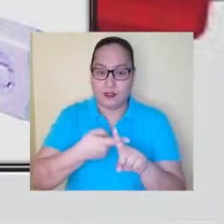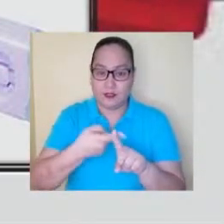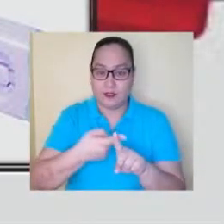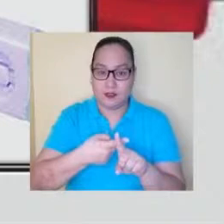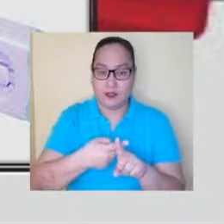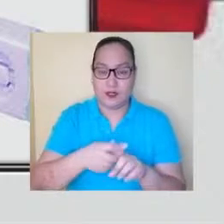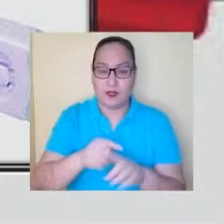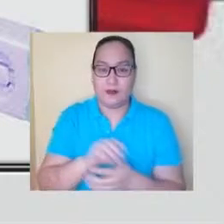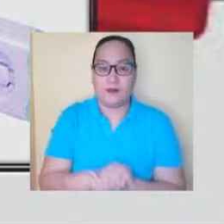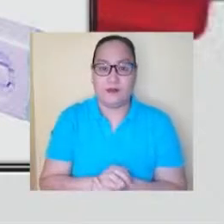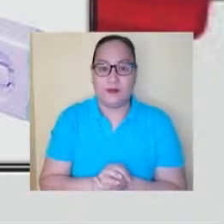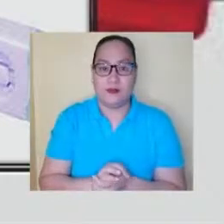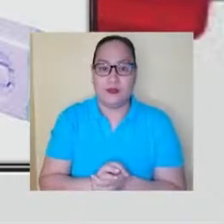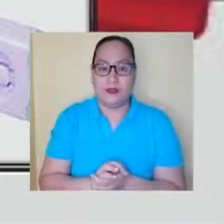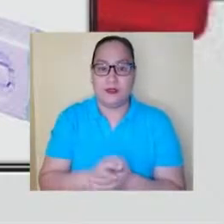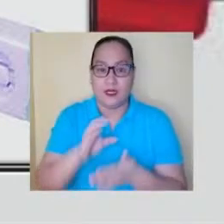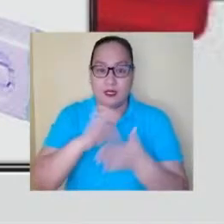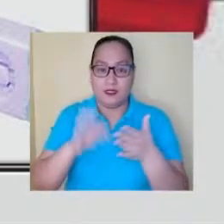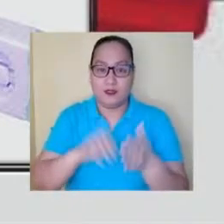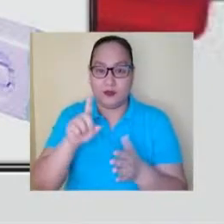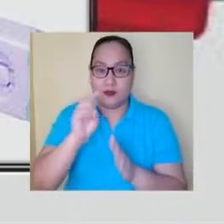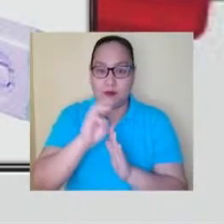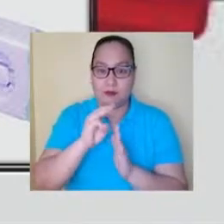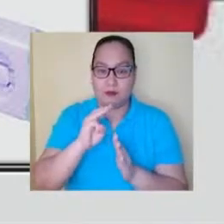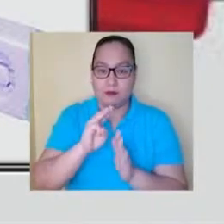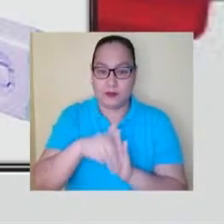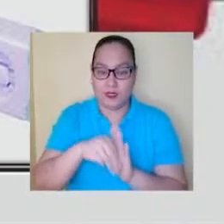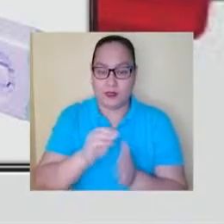that determines body temperature.